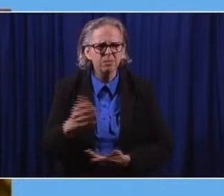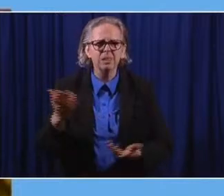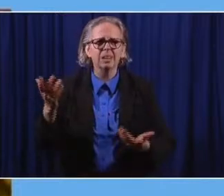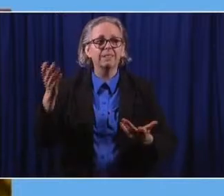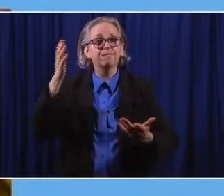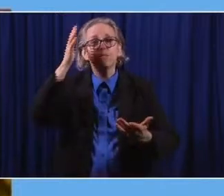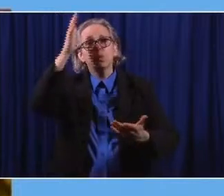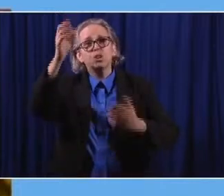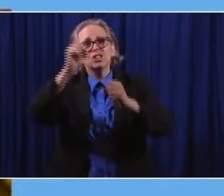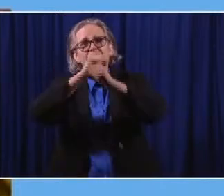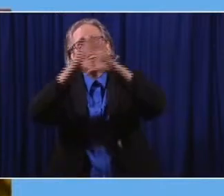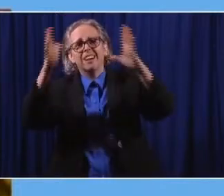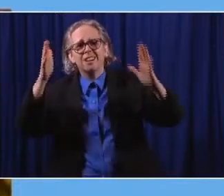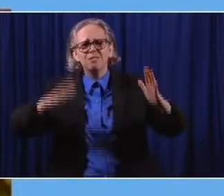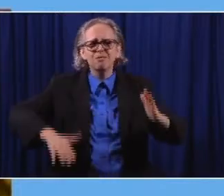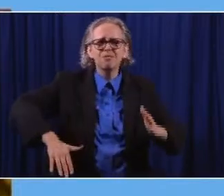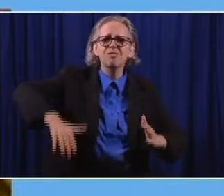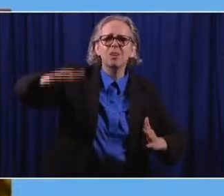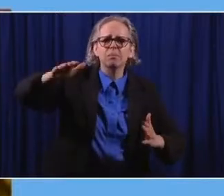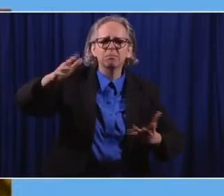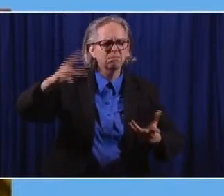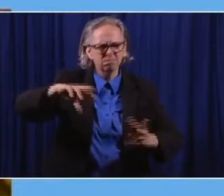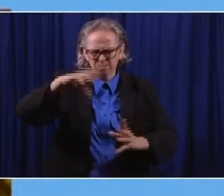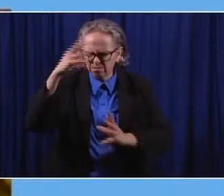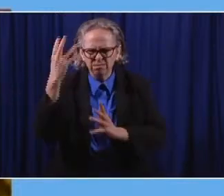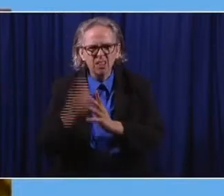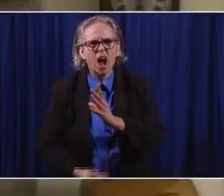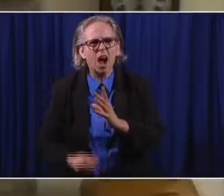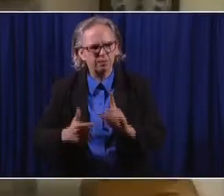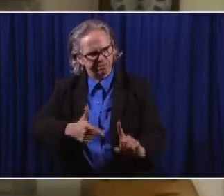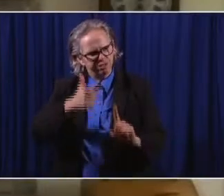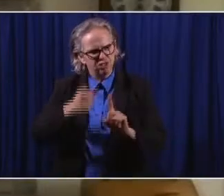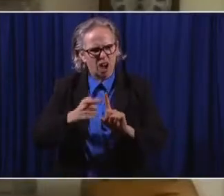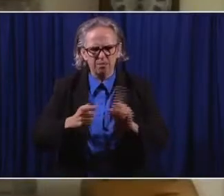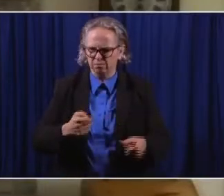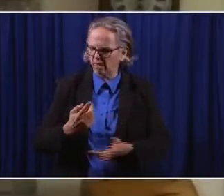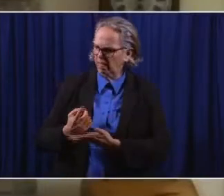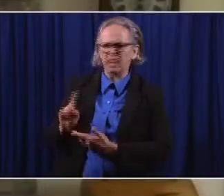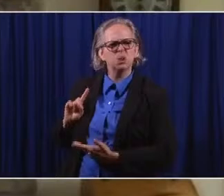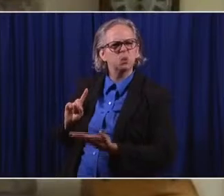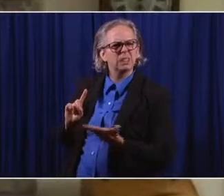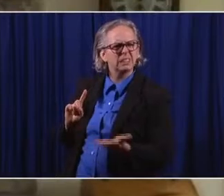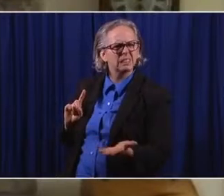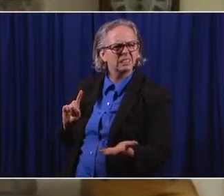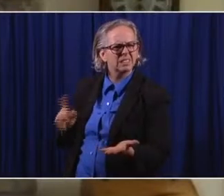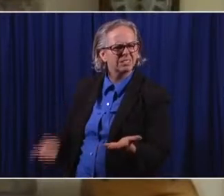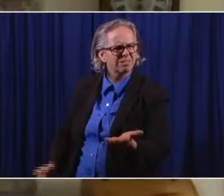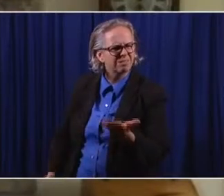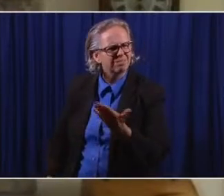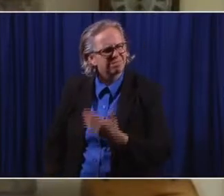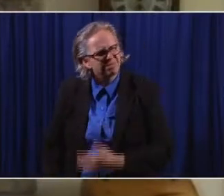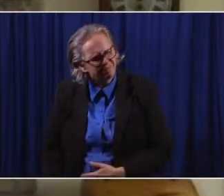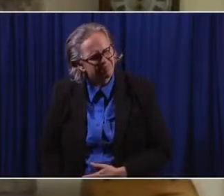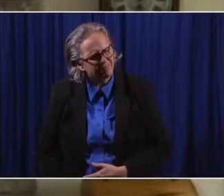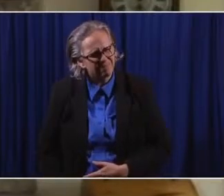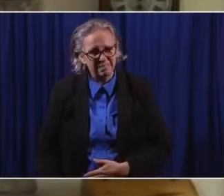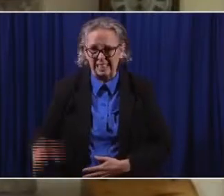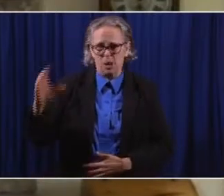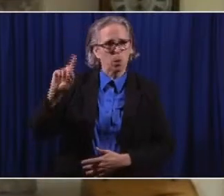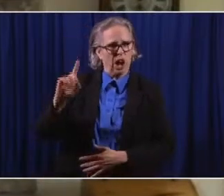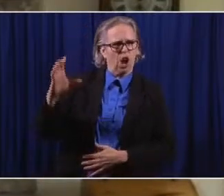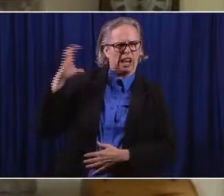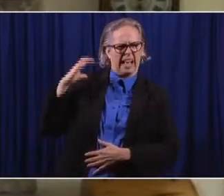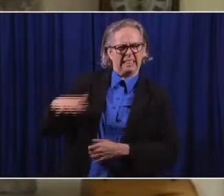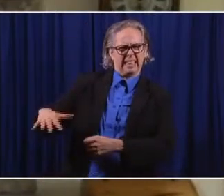possibilities until he was shot to death last week. According to the Canton Repository, King was excited about first